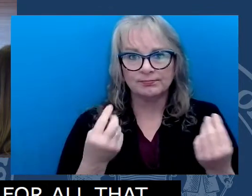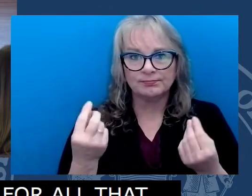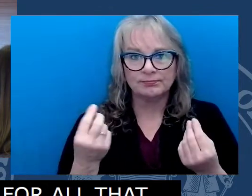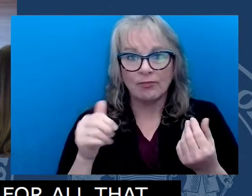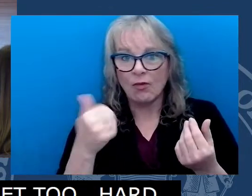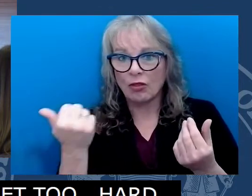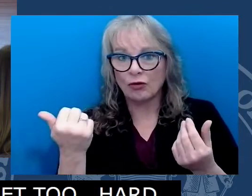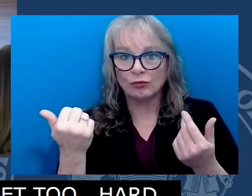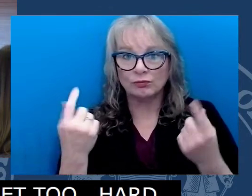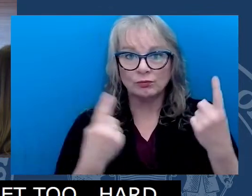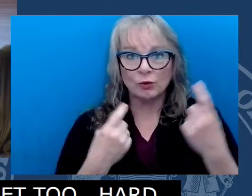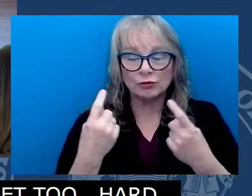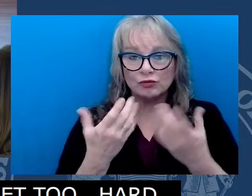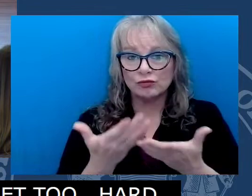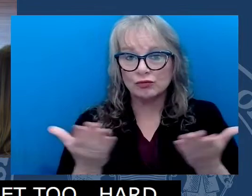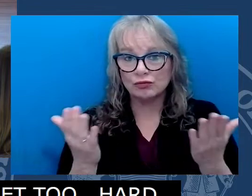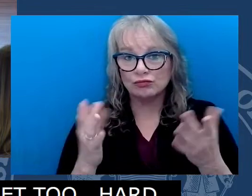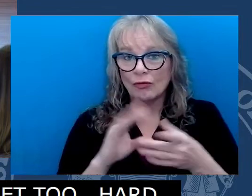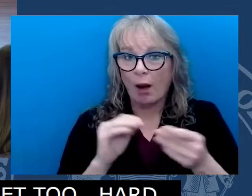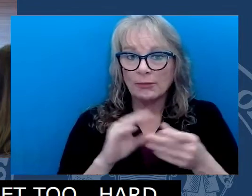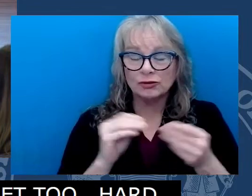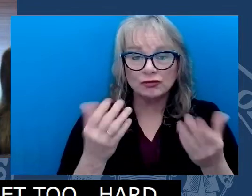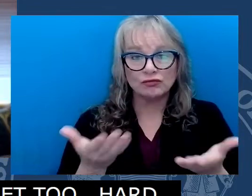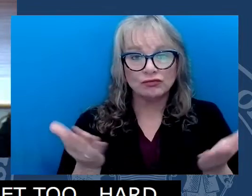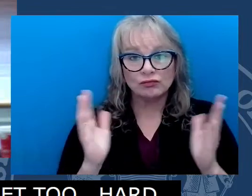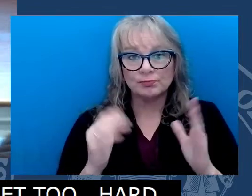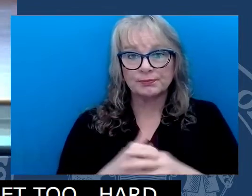Other questions, comments?